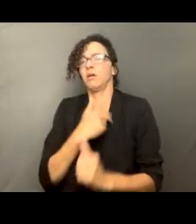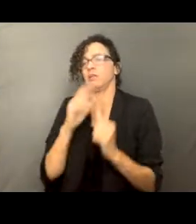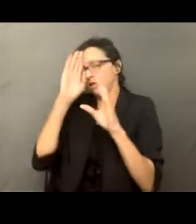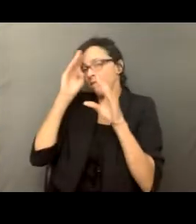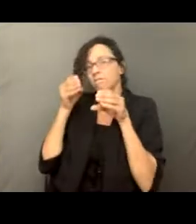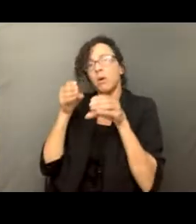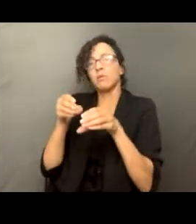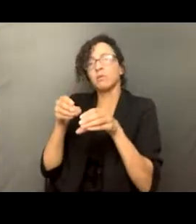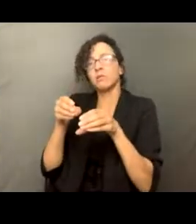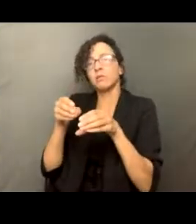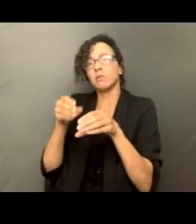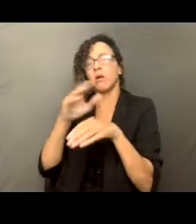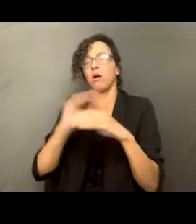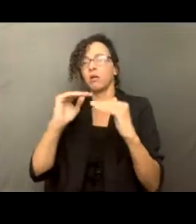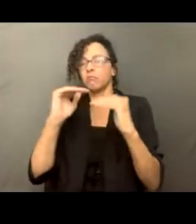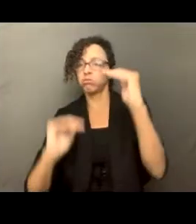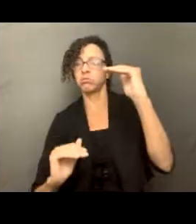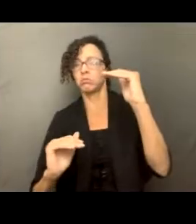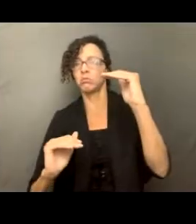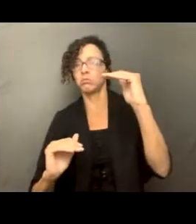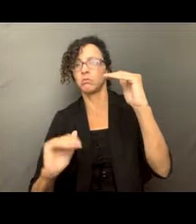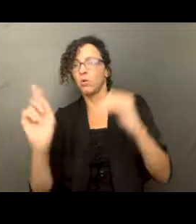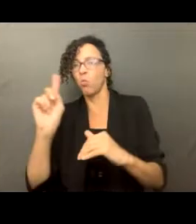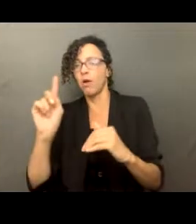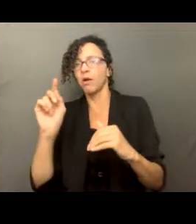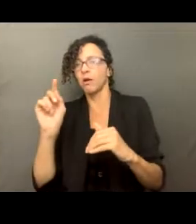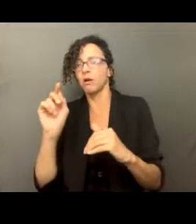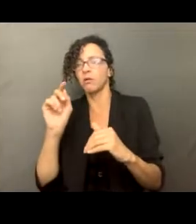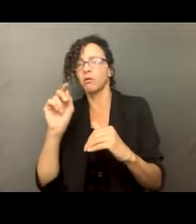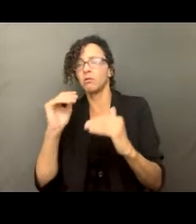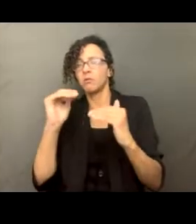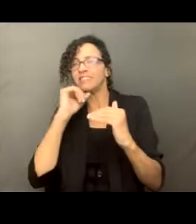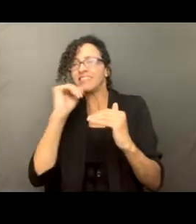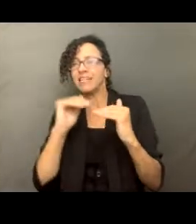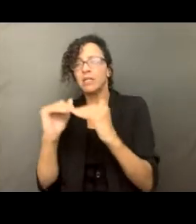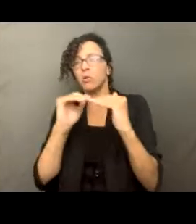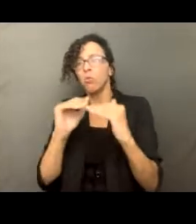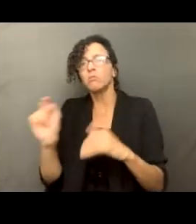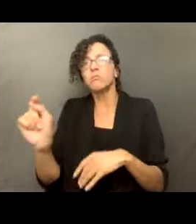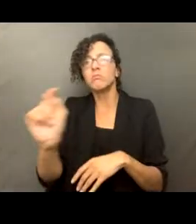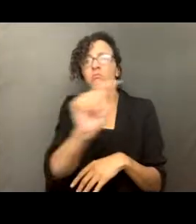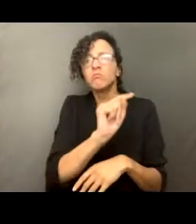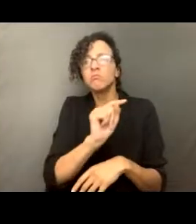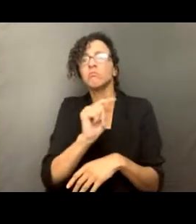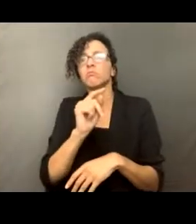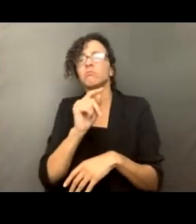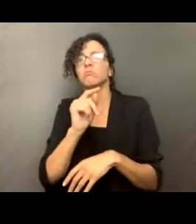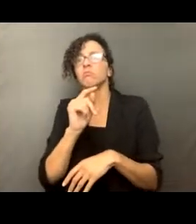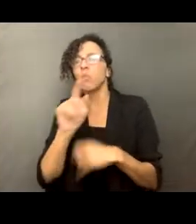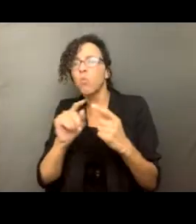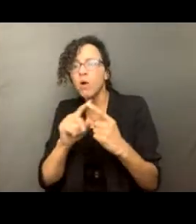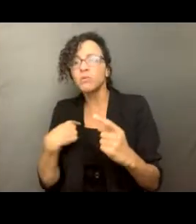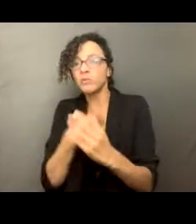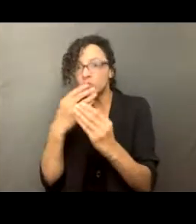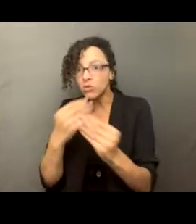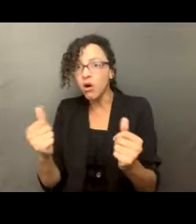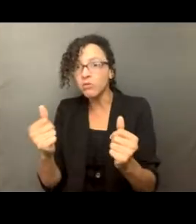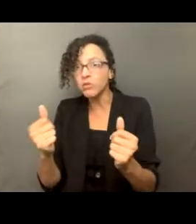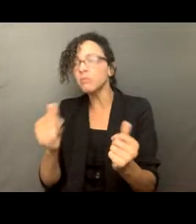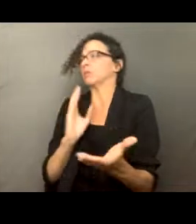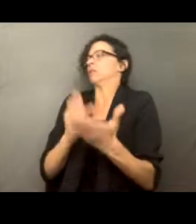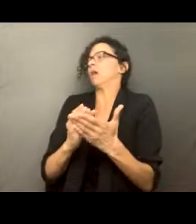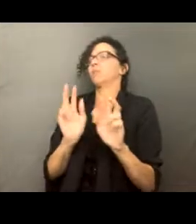the inequities are, and then when we solve it, then we stop investing because we